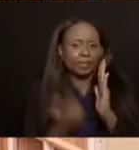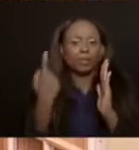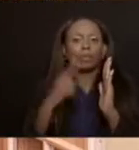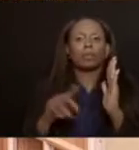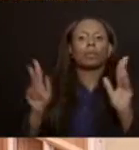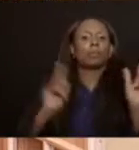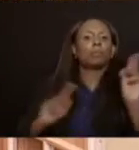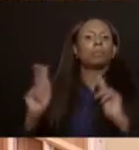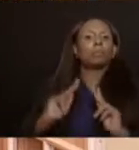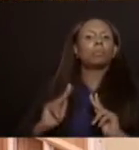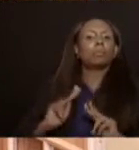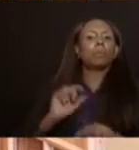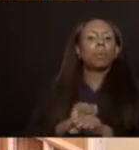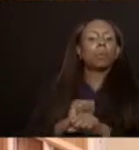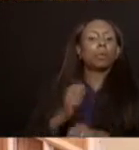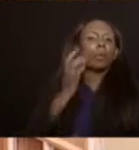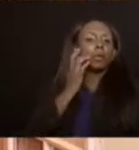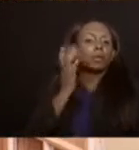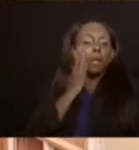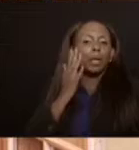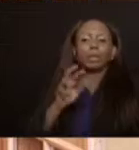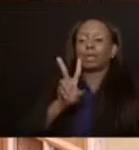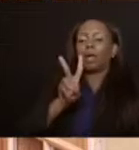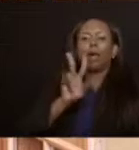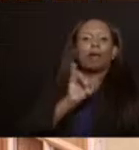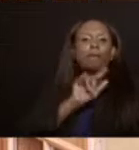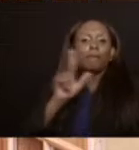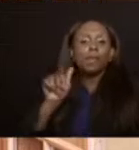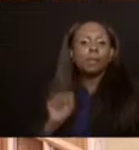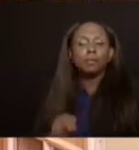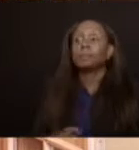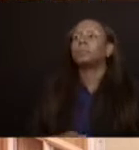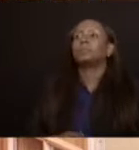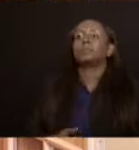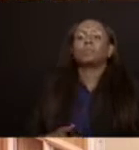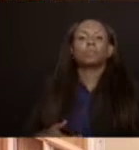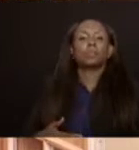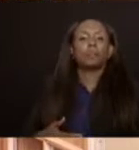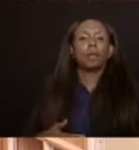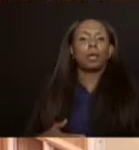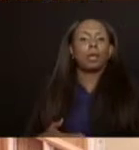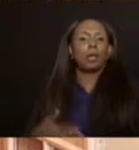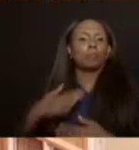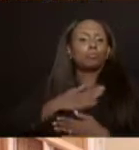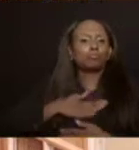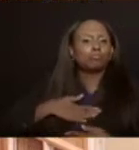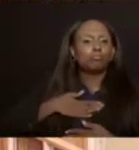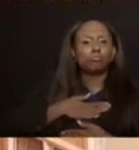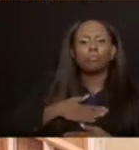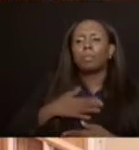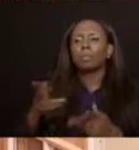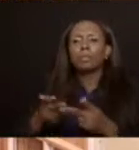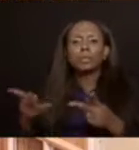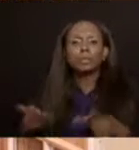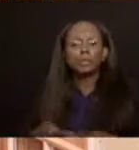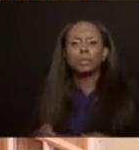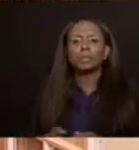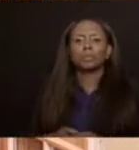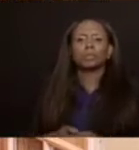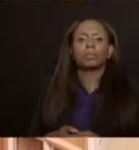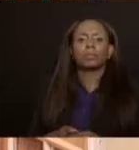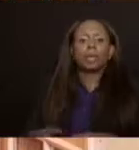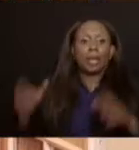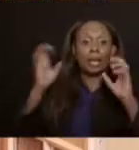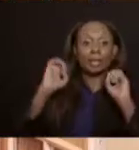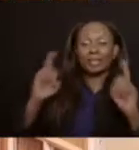and hotel and tourism workers and tourism attractions, that we would have completed for ultimately